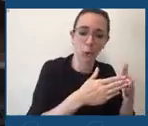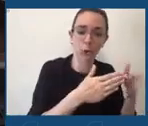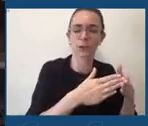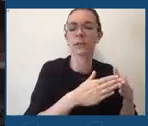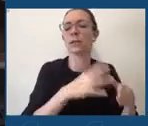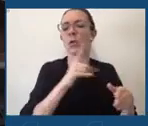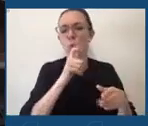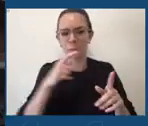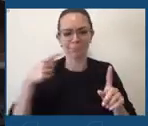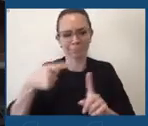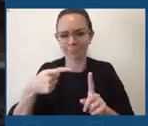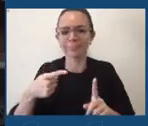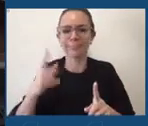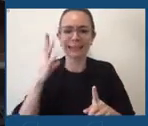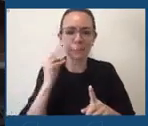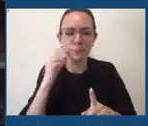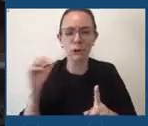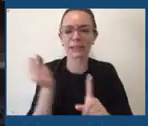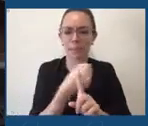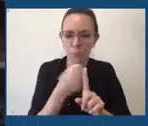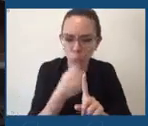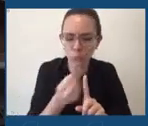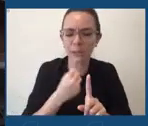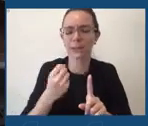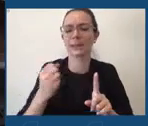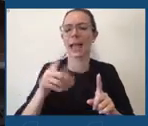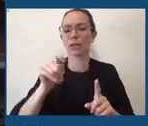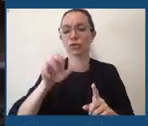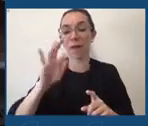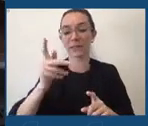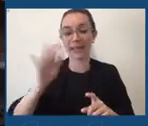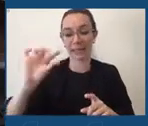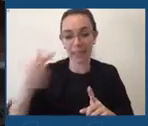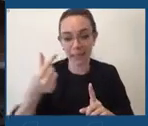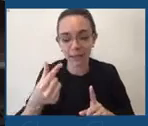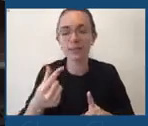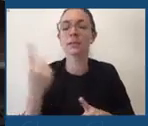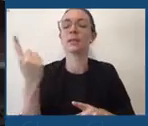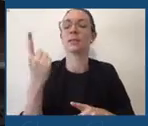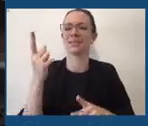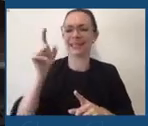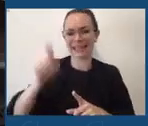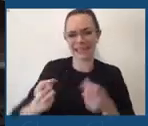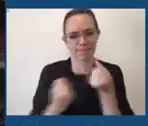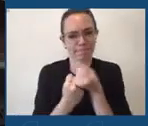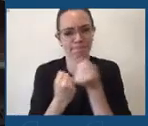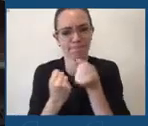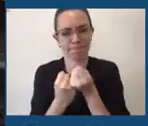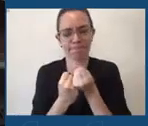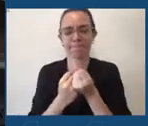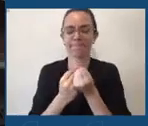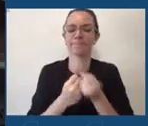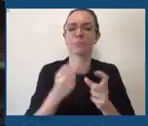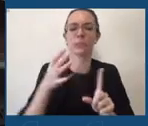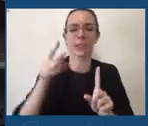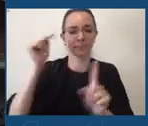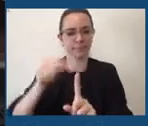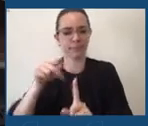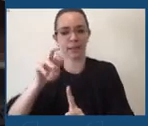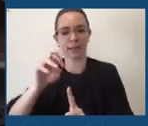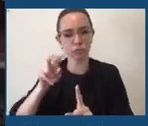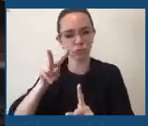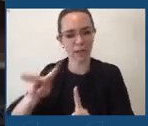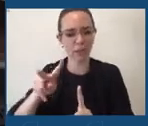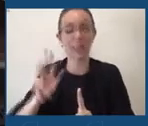and trafficking. Someone needed a champion, and God called Reverend Q English to be the champion that she has been. And now our